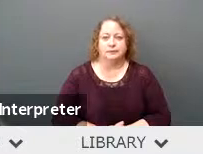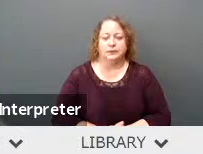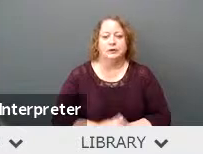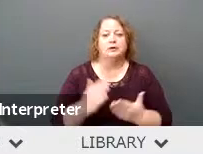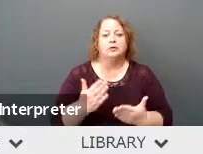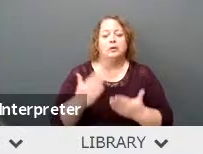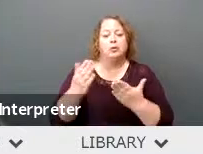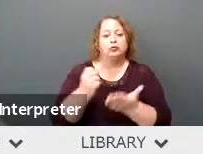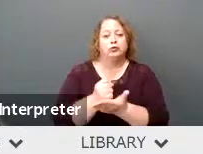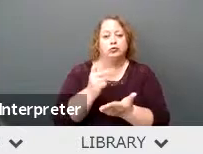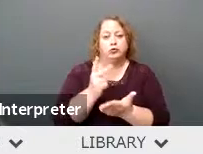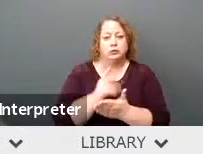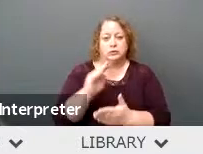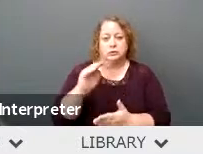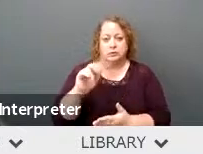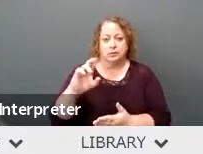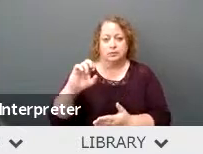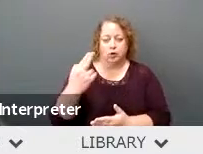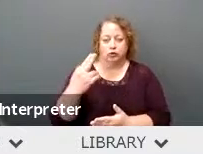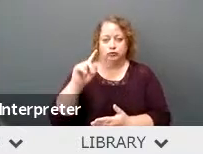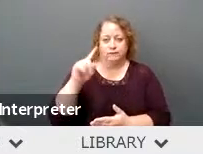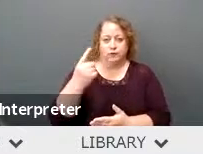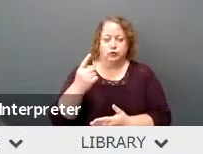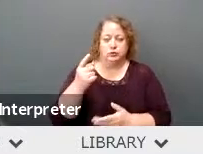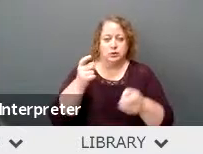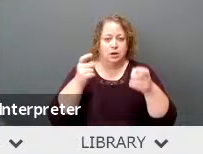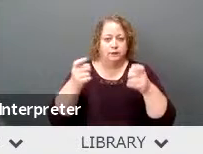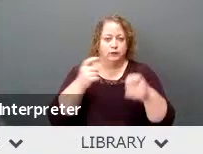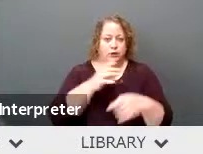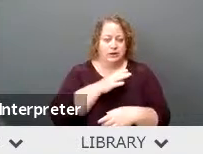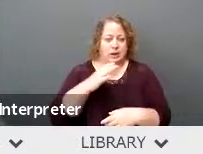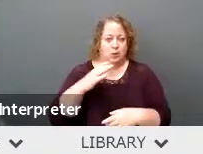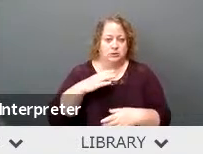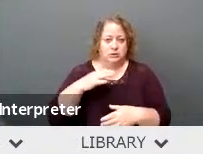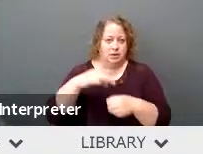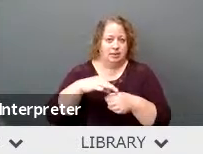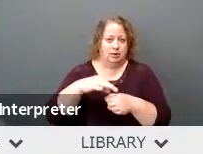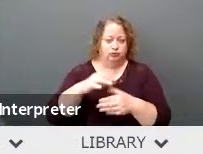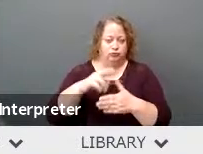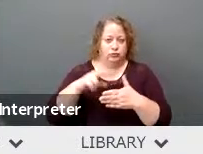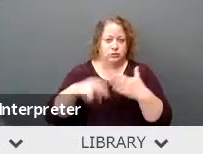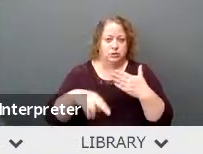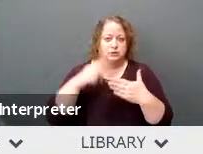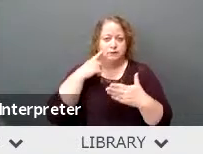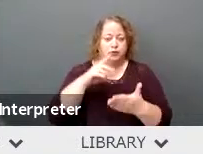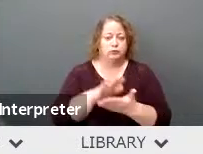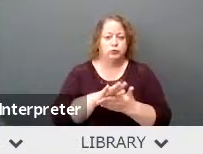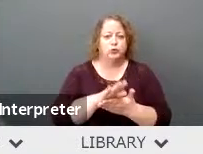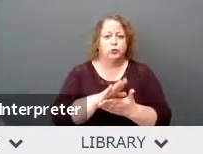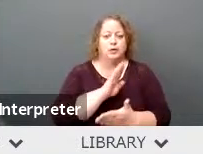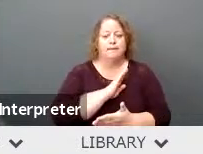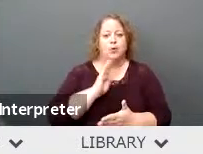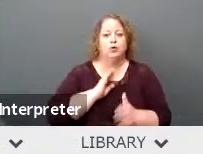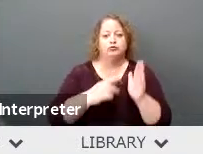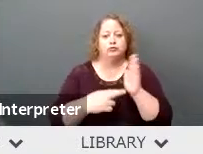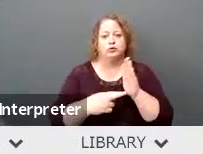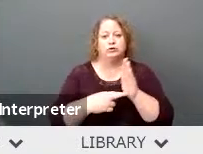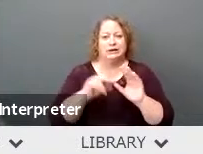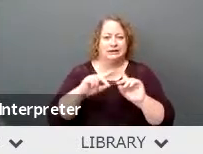The motion is to approve the March 1st Governing Council election results for school board members representing districts 4, 5, and